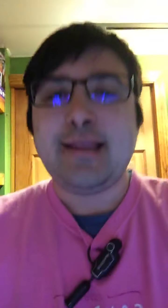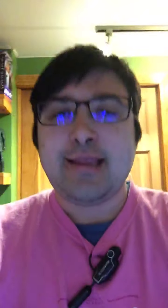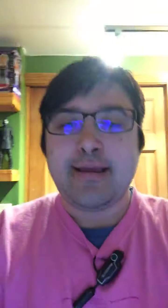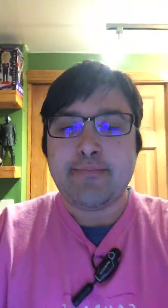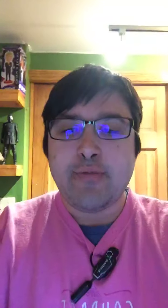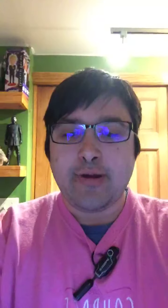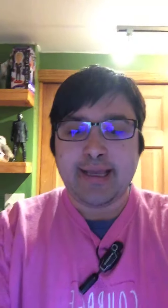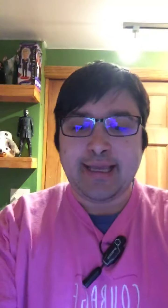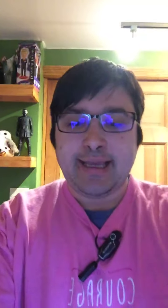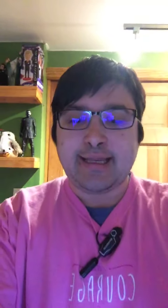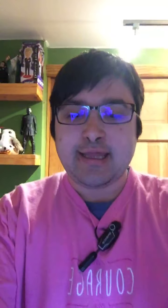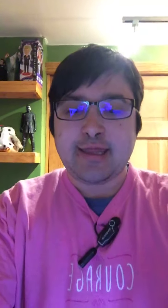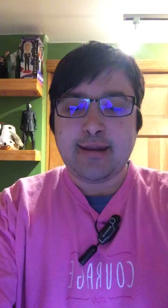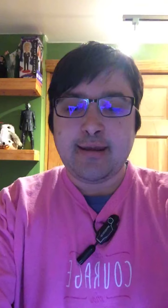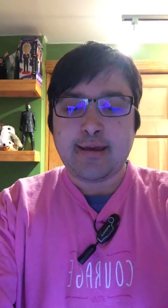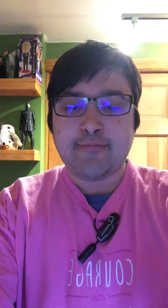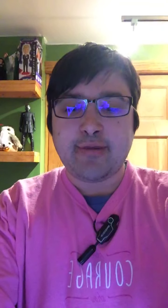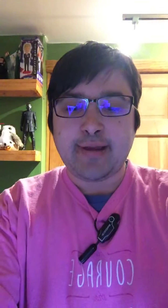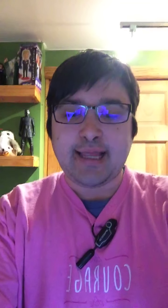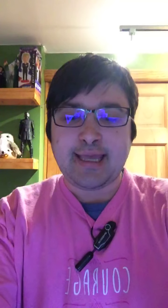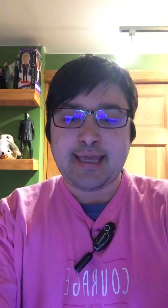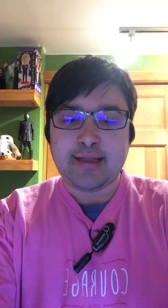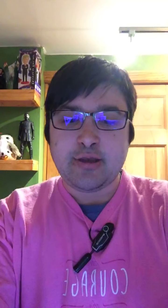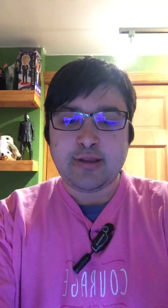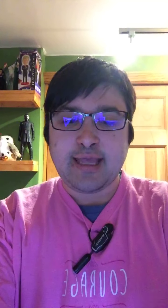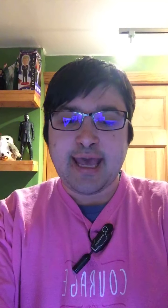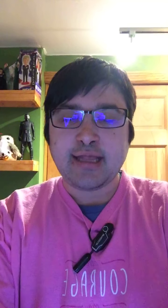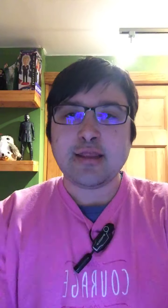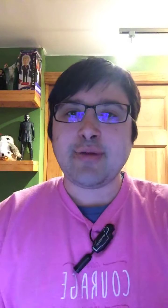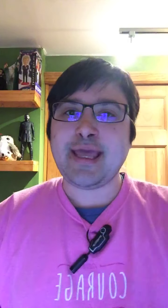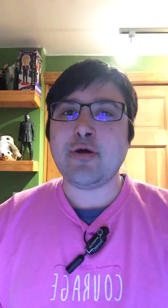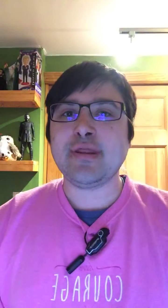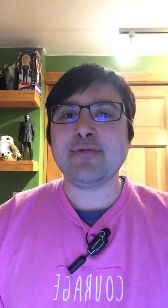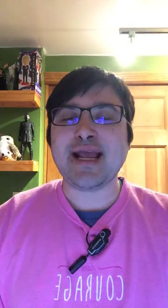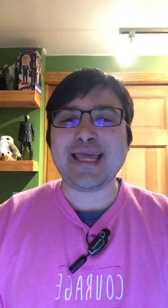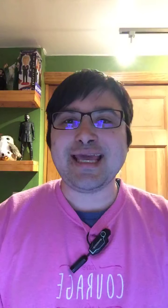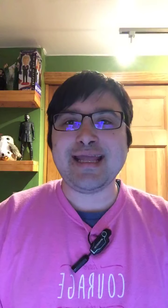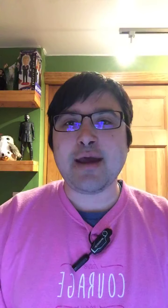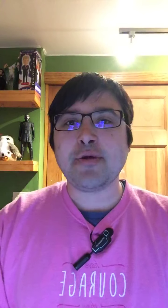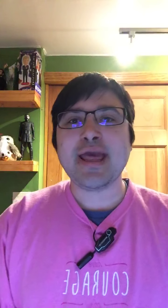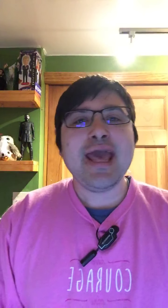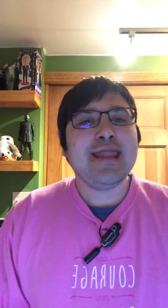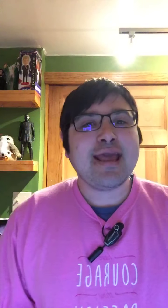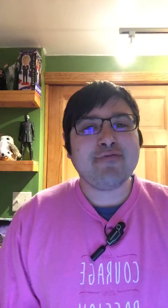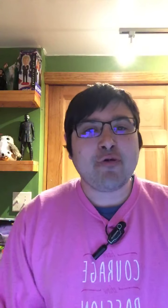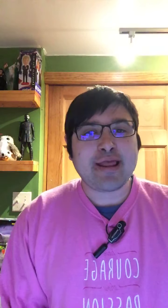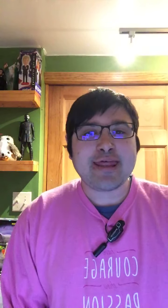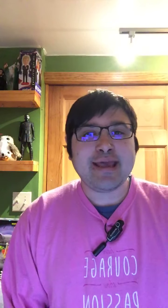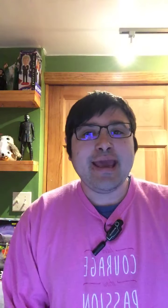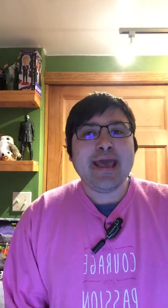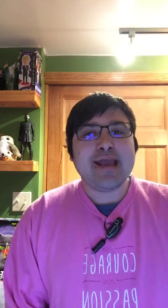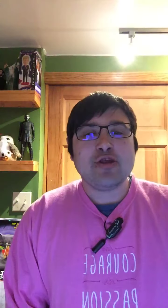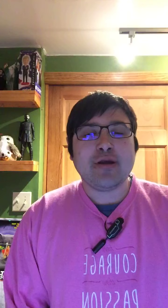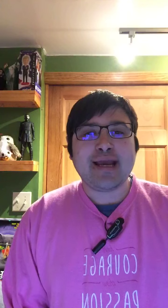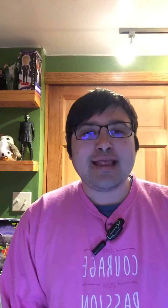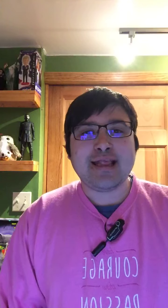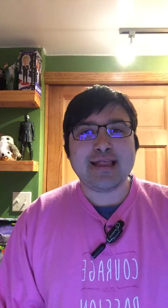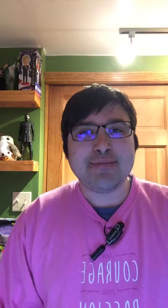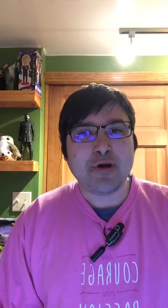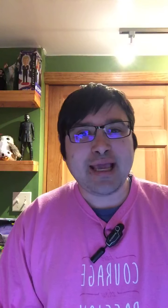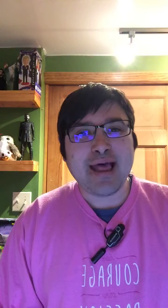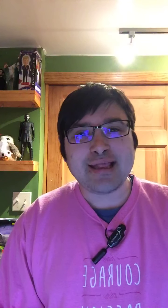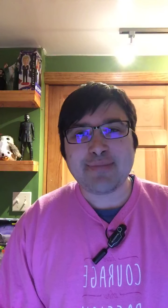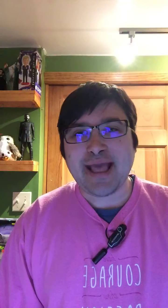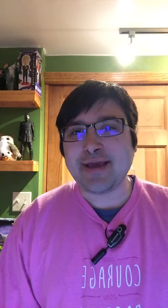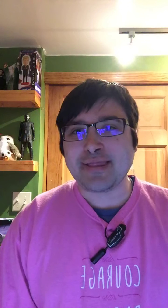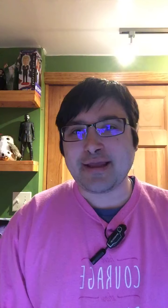this morning edition of the Riley King Newscast right here on the Riley King Network. Thank you for watching and joining us this